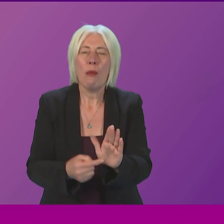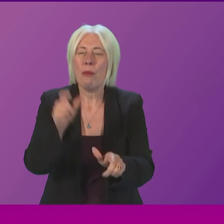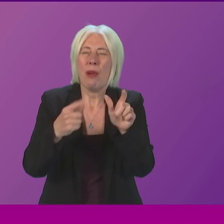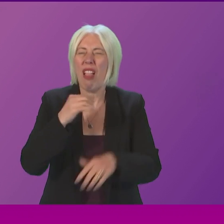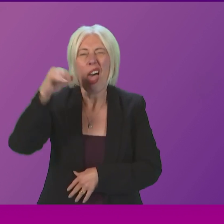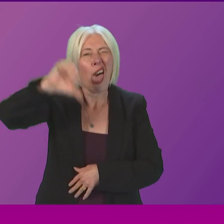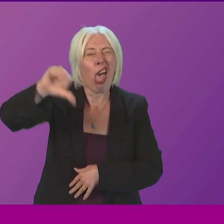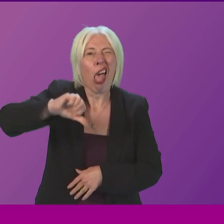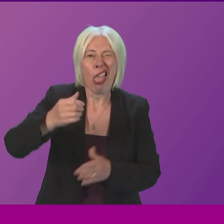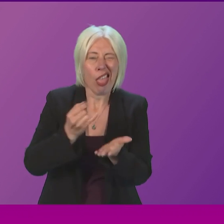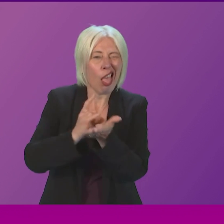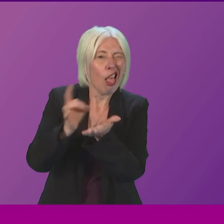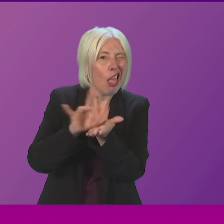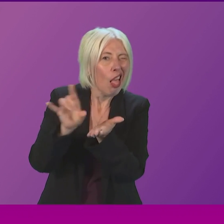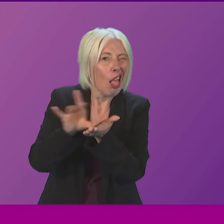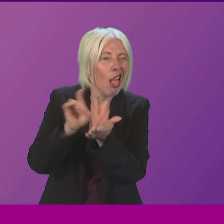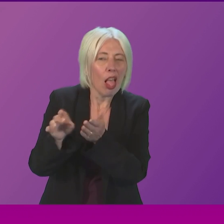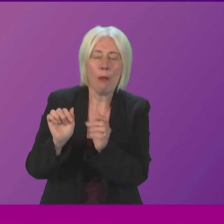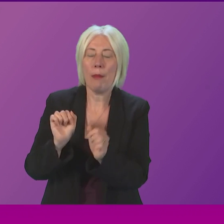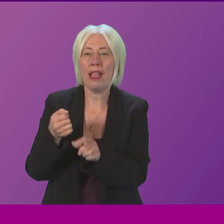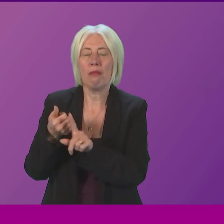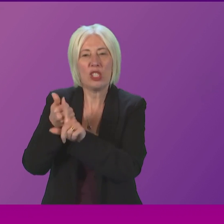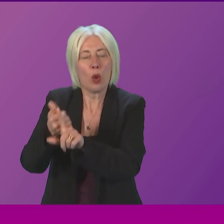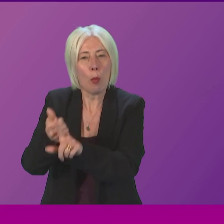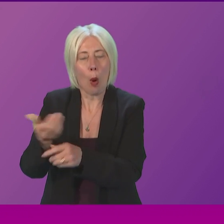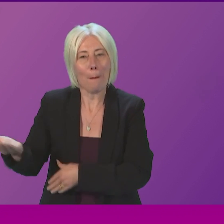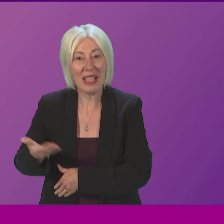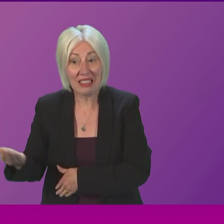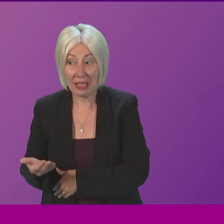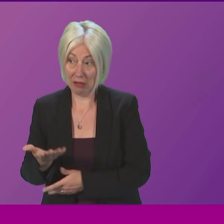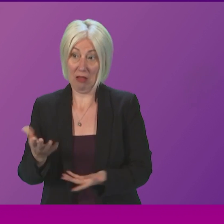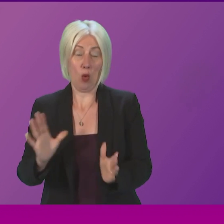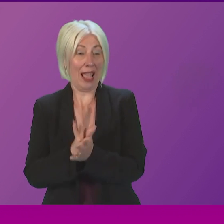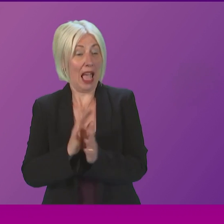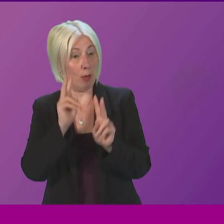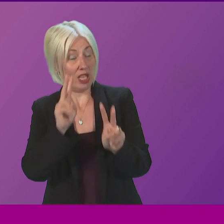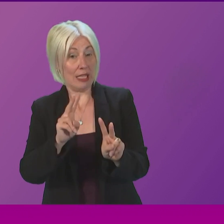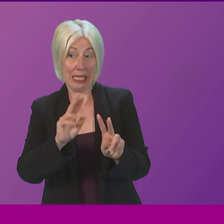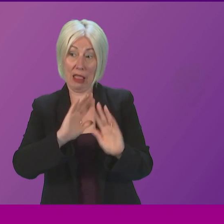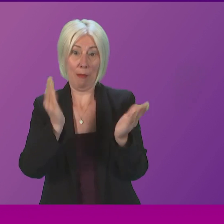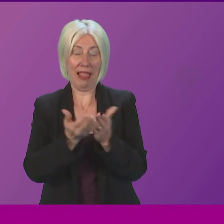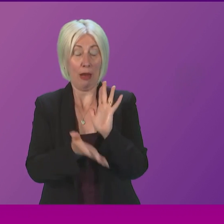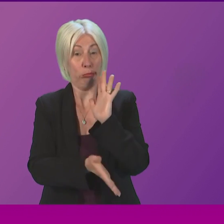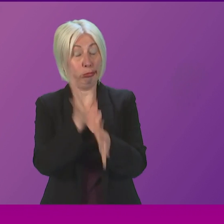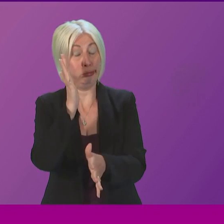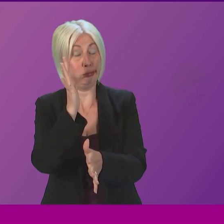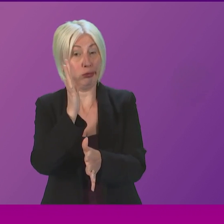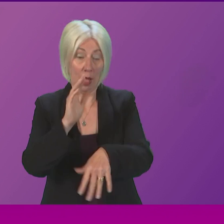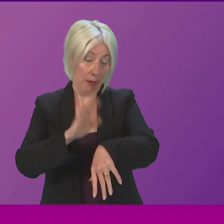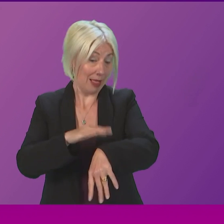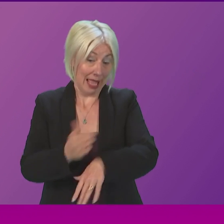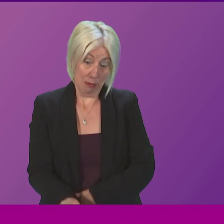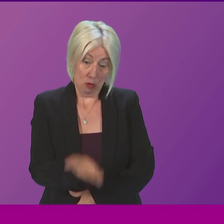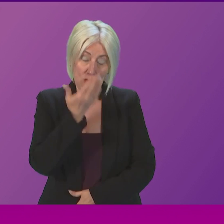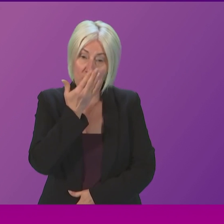naysayers, defenders of business as usual, and those content with watching the planet burn. Time is running out. So will the First